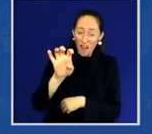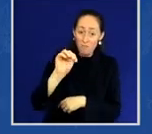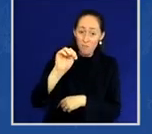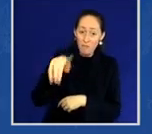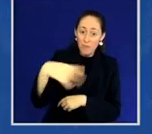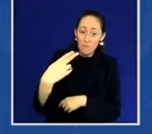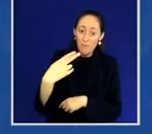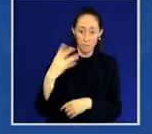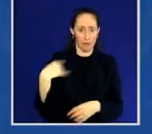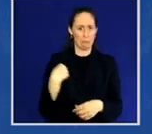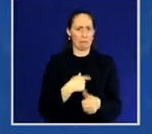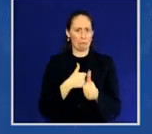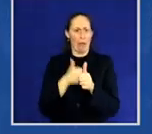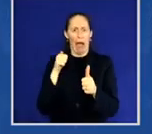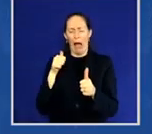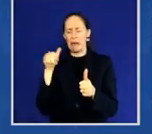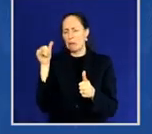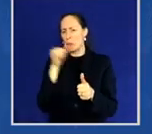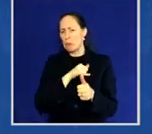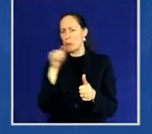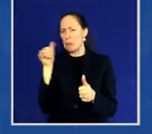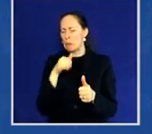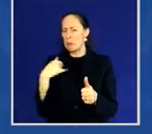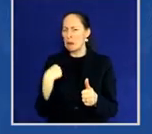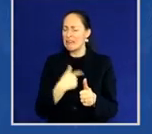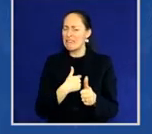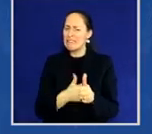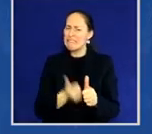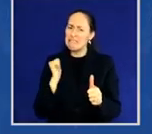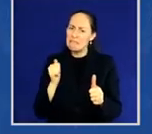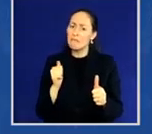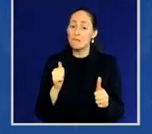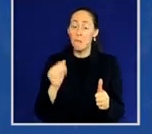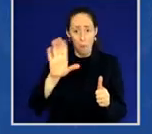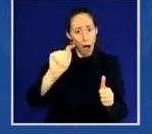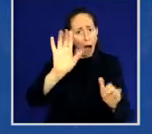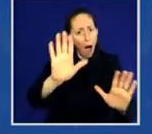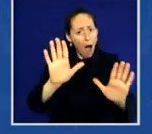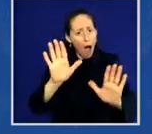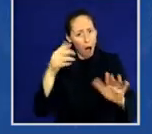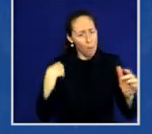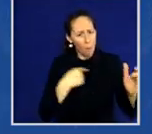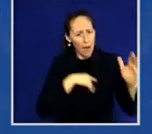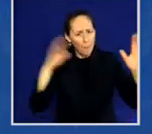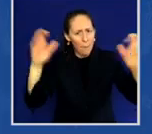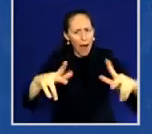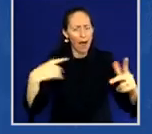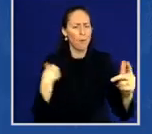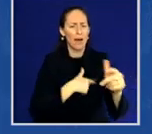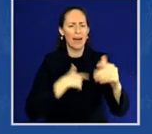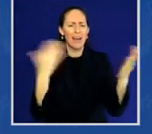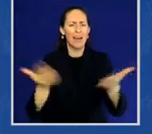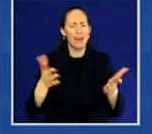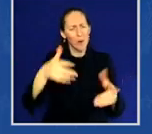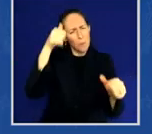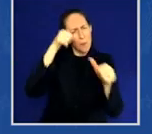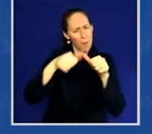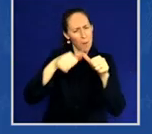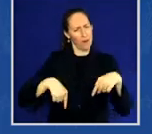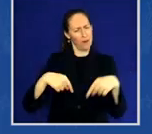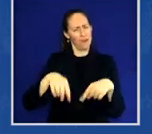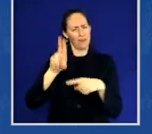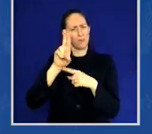said the other night, America's on the move again. We need to remember that we're in the United States of America. There's nothing beyond